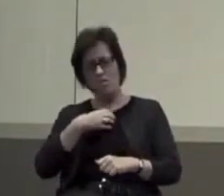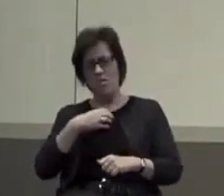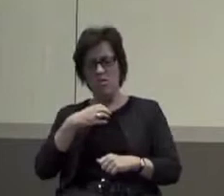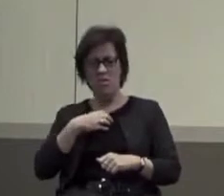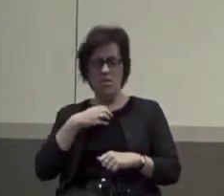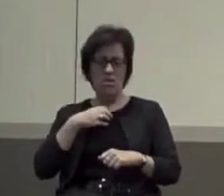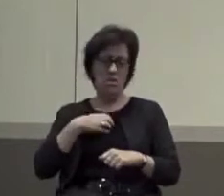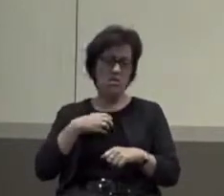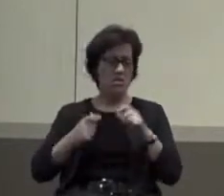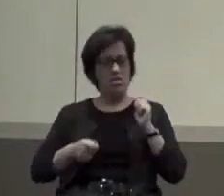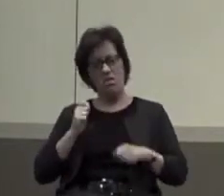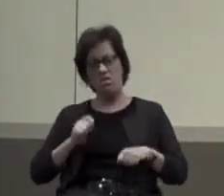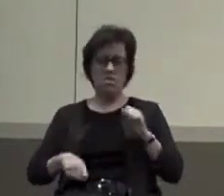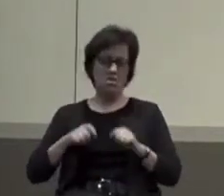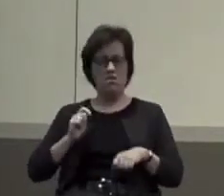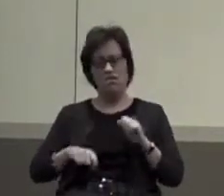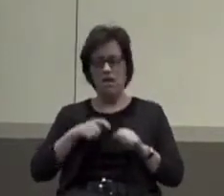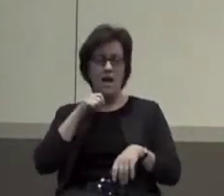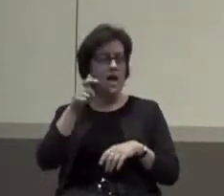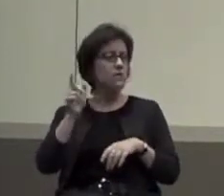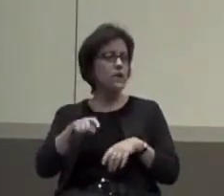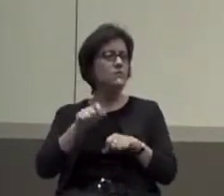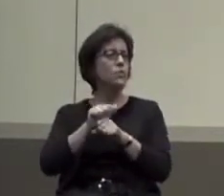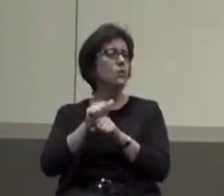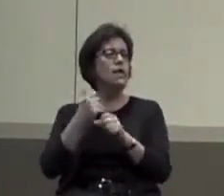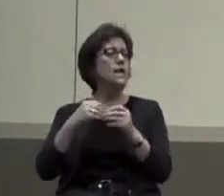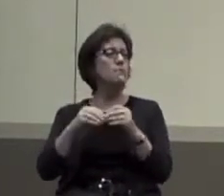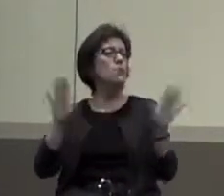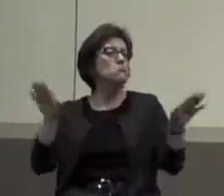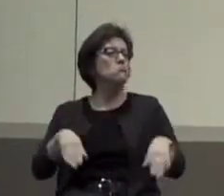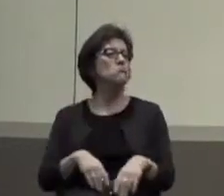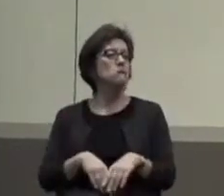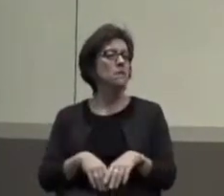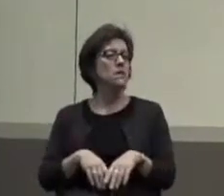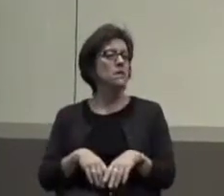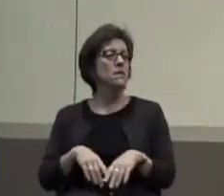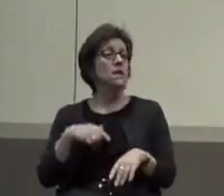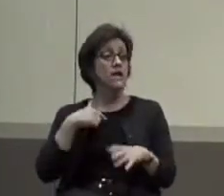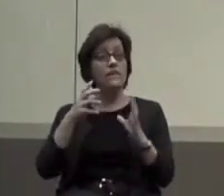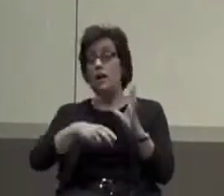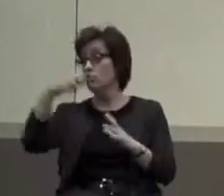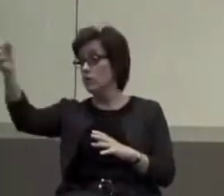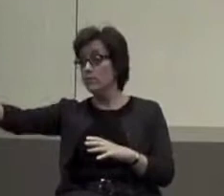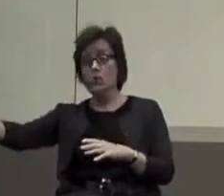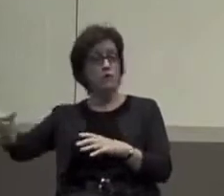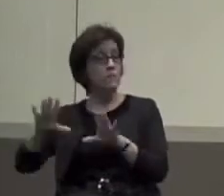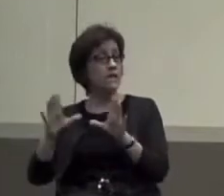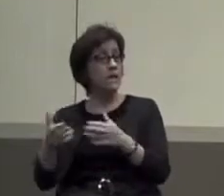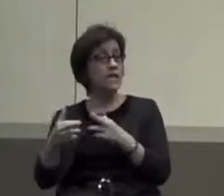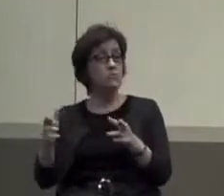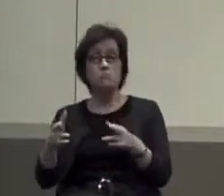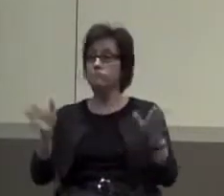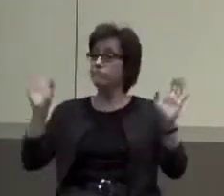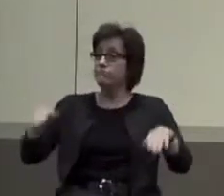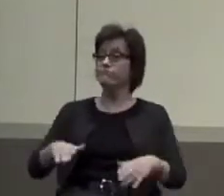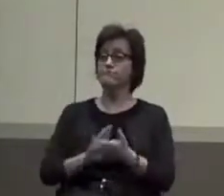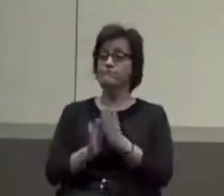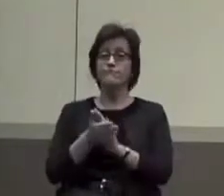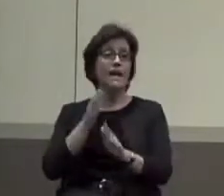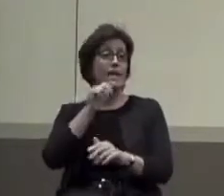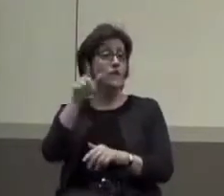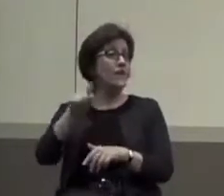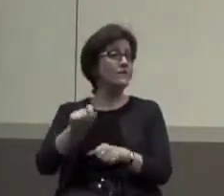then I don't have to work anymore. So, and if I get removed from the classroom, I don't have to work anymore. Therefore, I'm going to